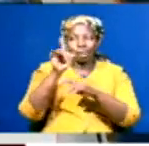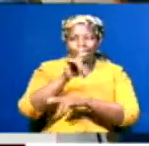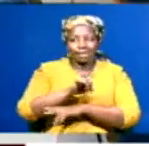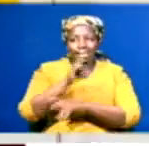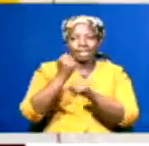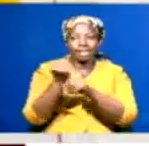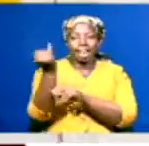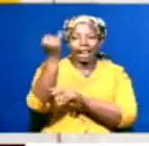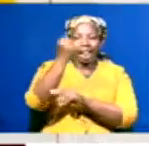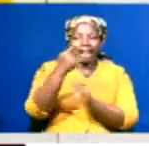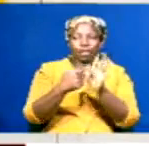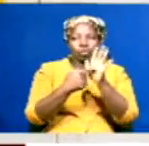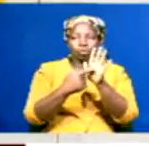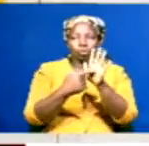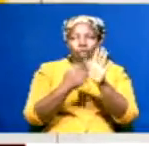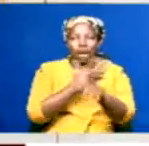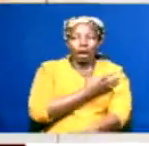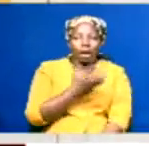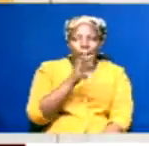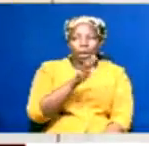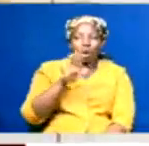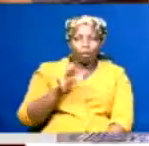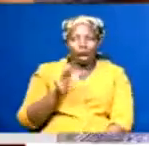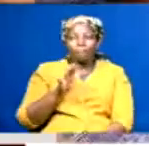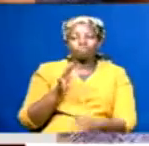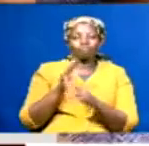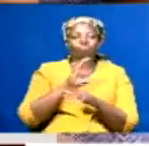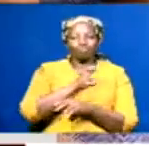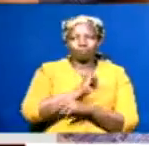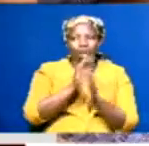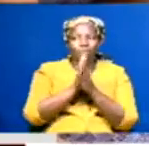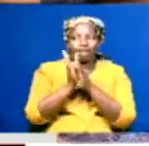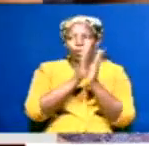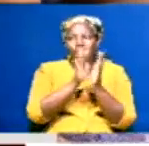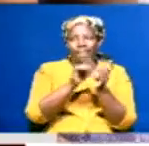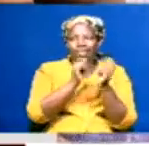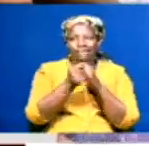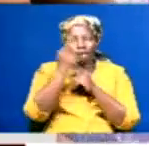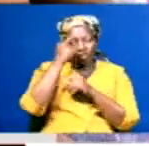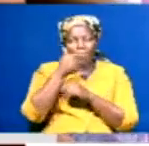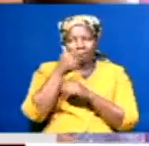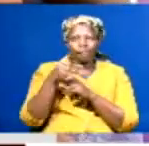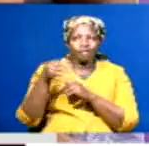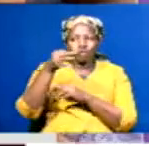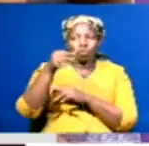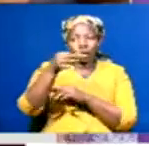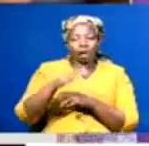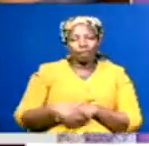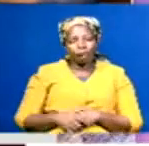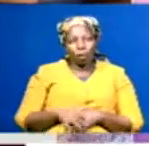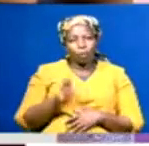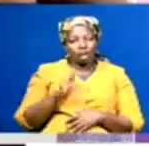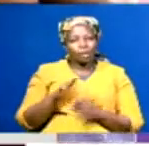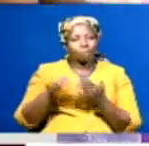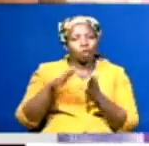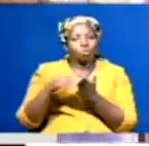empower women on coping with climate change for a better future. To make it worse, women are the most vulnerable. We find that women depend